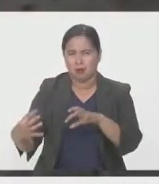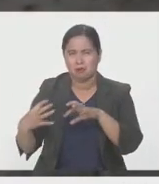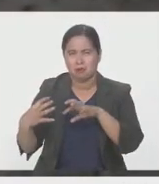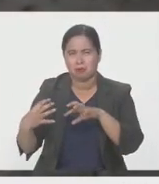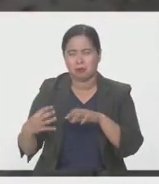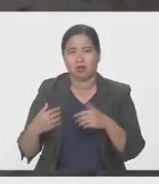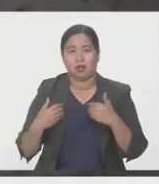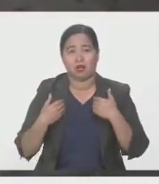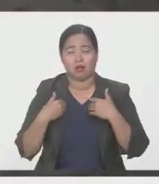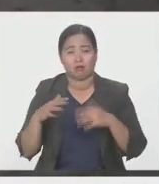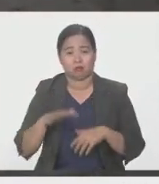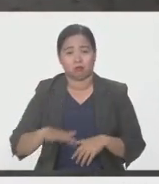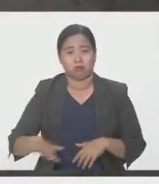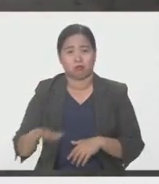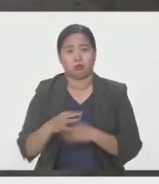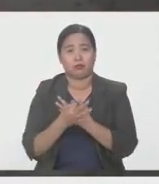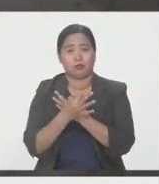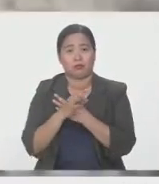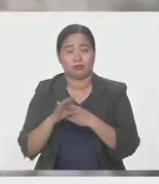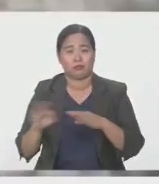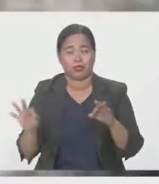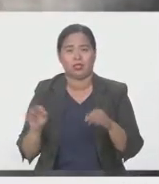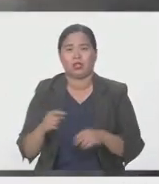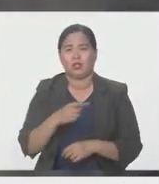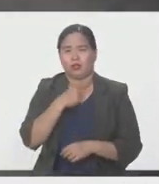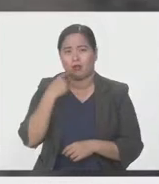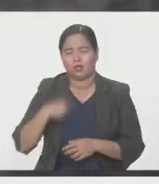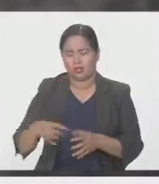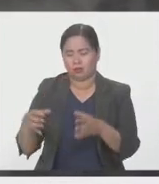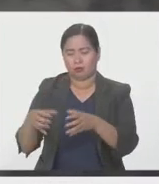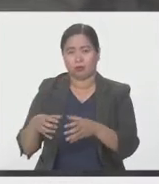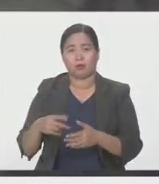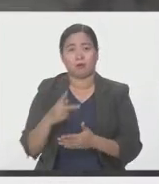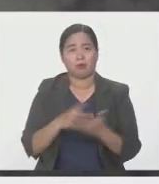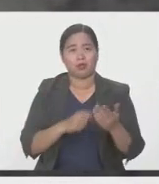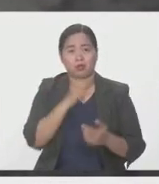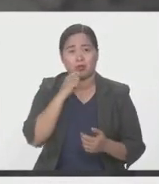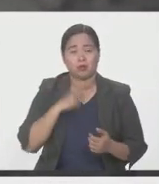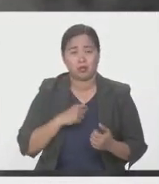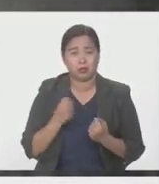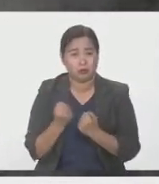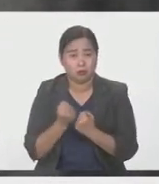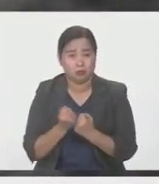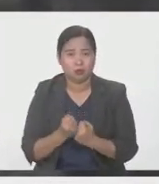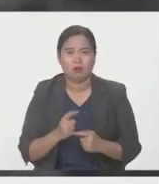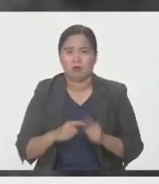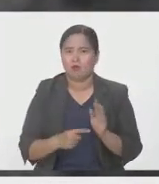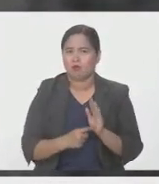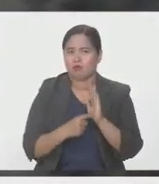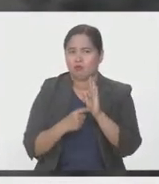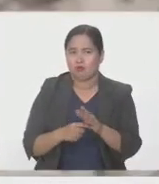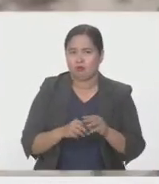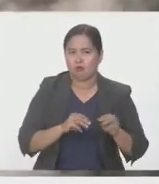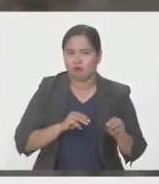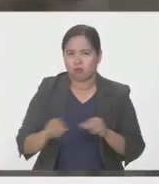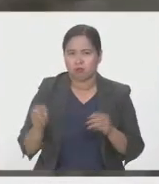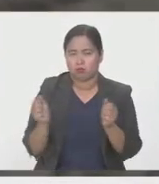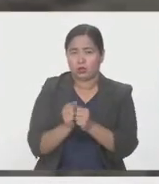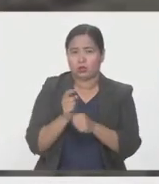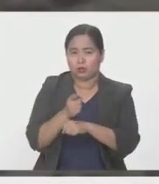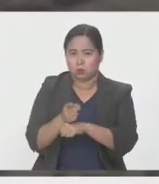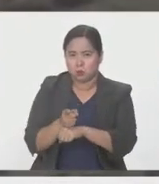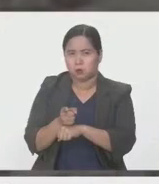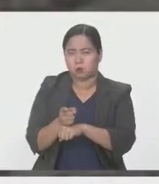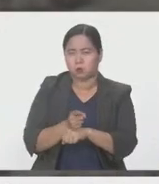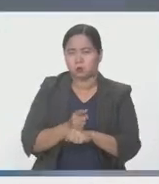Russia Legion, a group of Russians fighting on behalf of Ukraine, posted a video this morning claiming to show itself moving, with tanks moving over